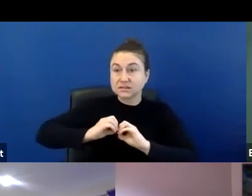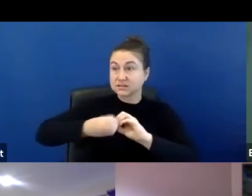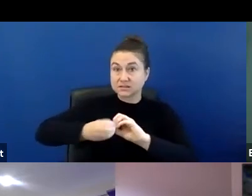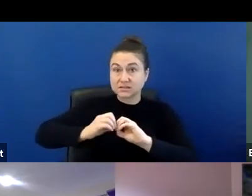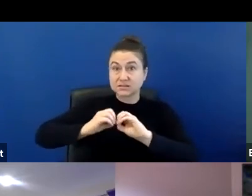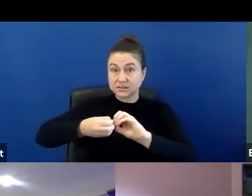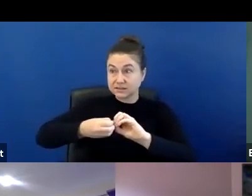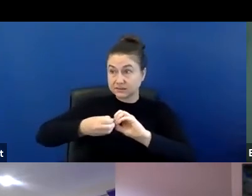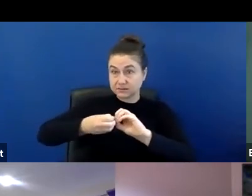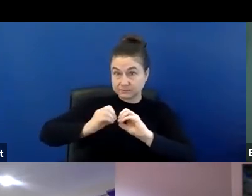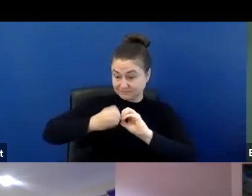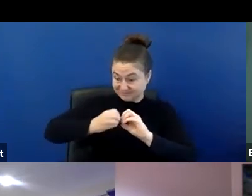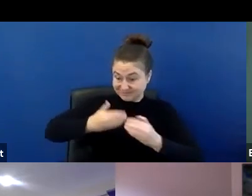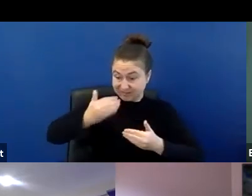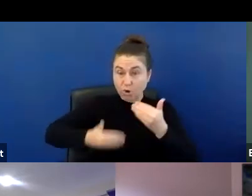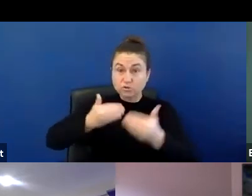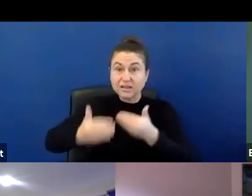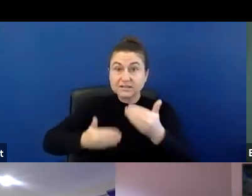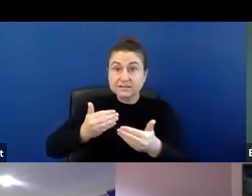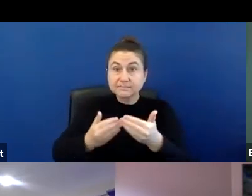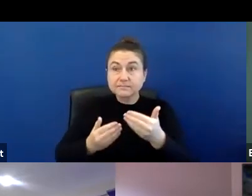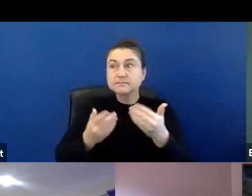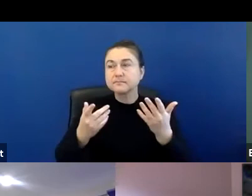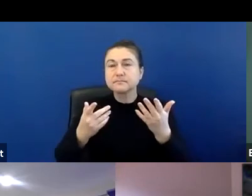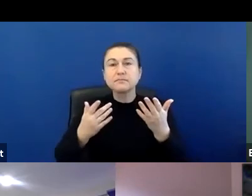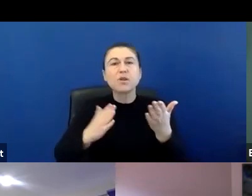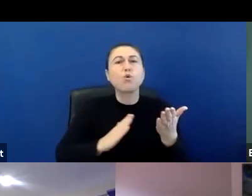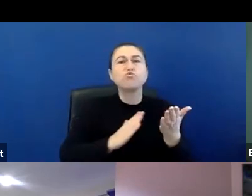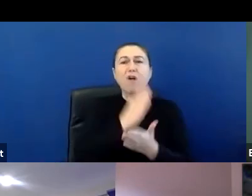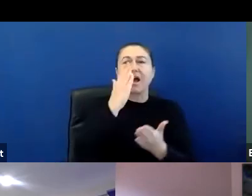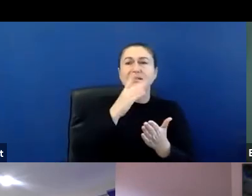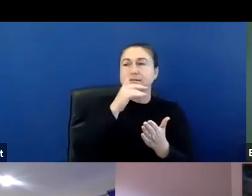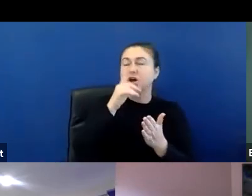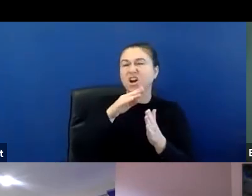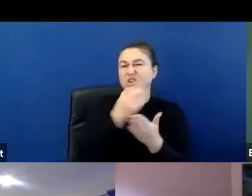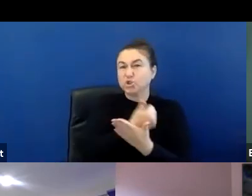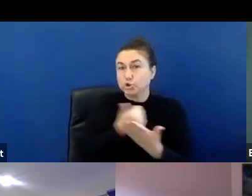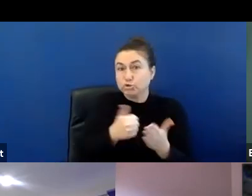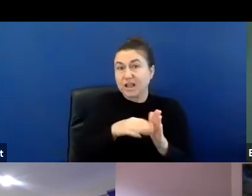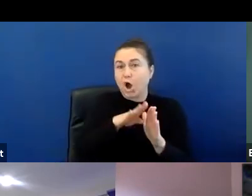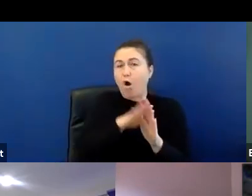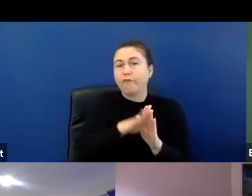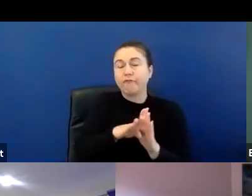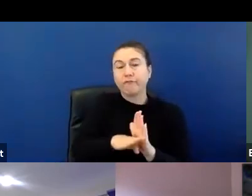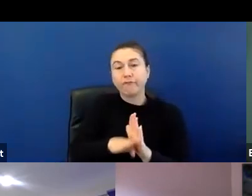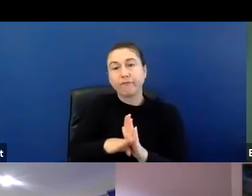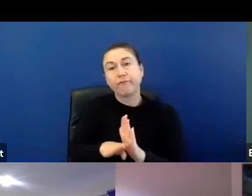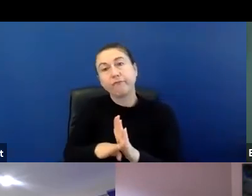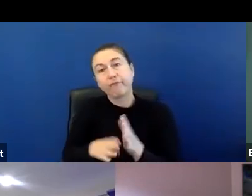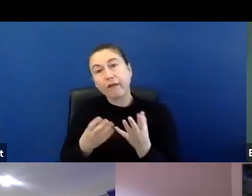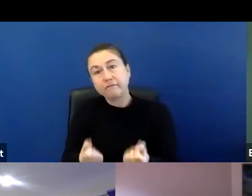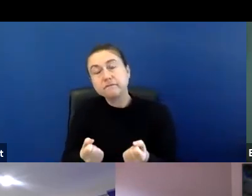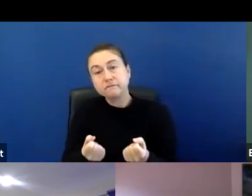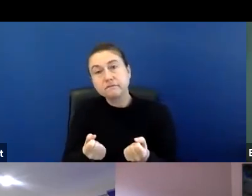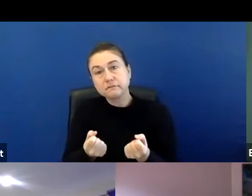that negotiation process is rights get whittled away in some aspects. We